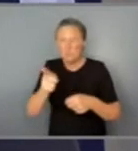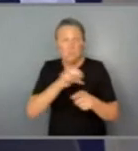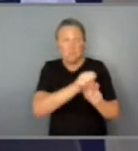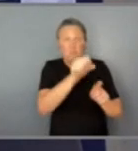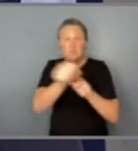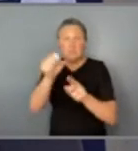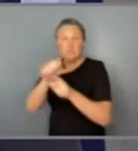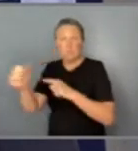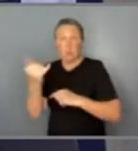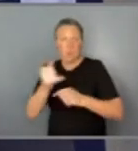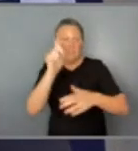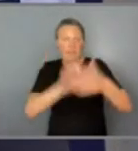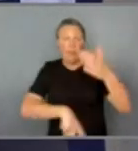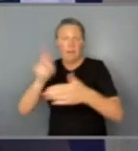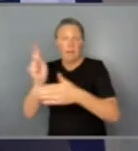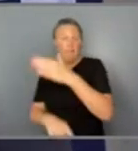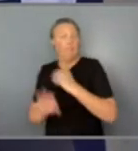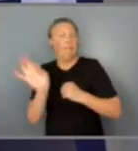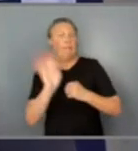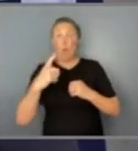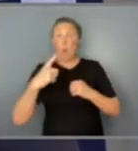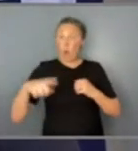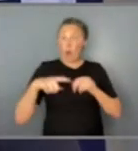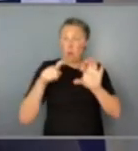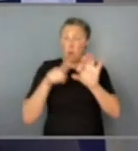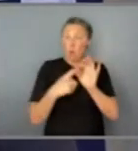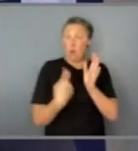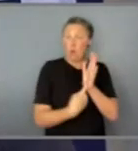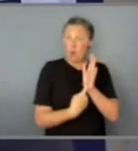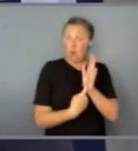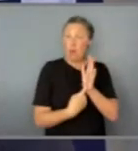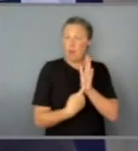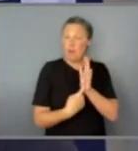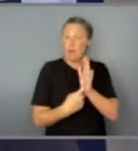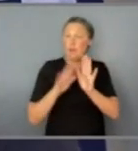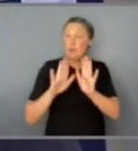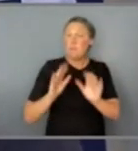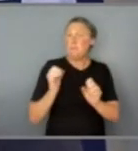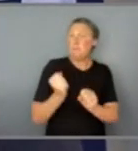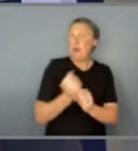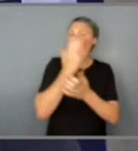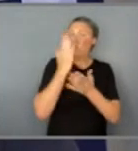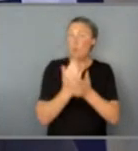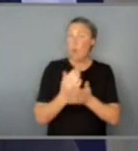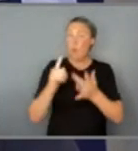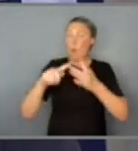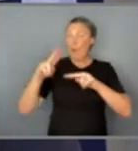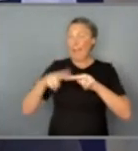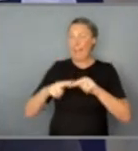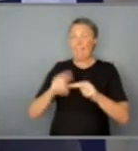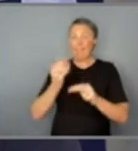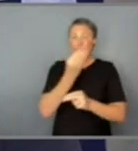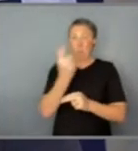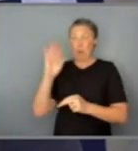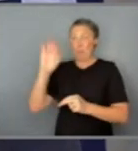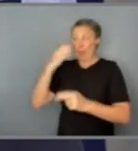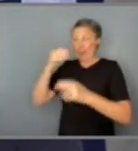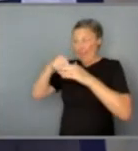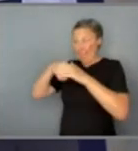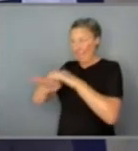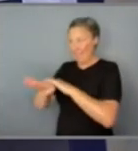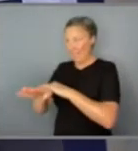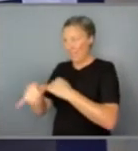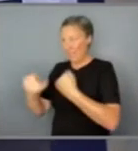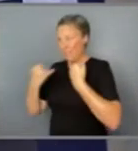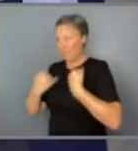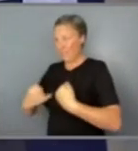sanctions on people. What it's being used to is to ensure that people can be alerted through the QR code system about